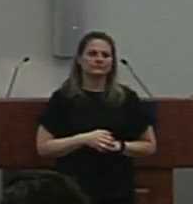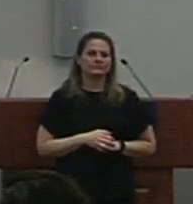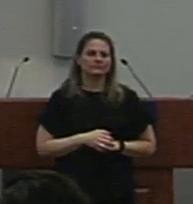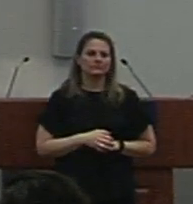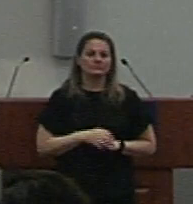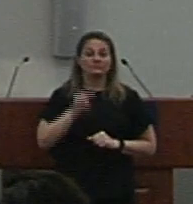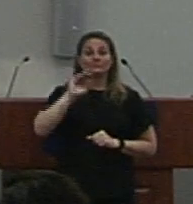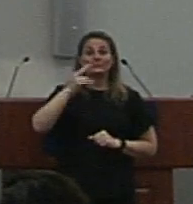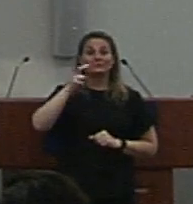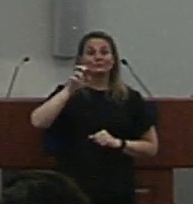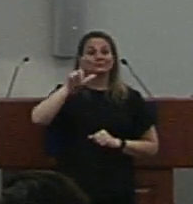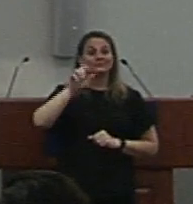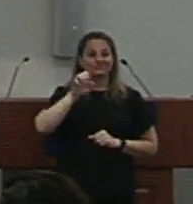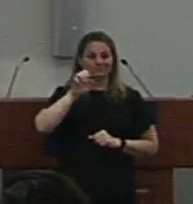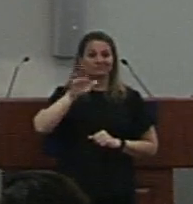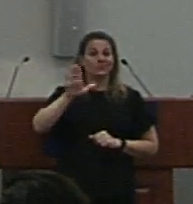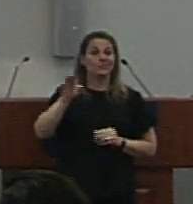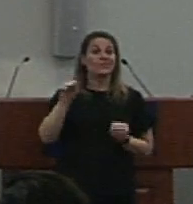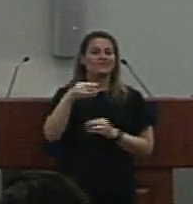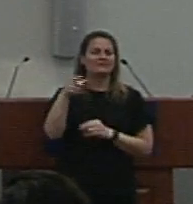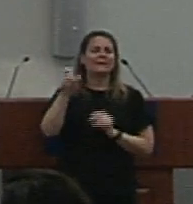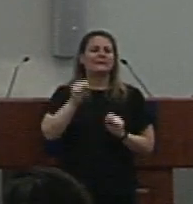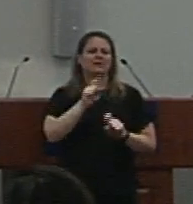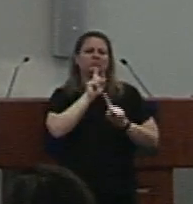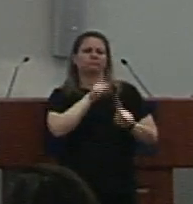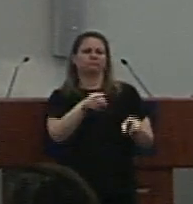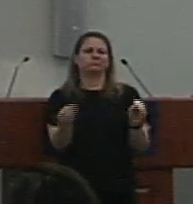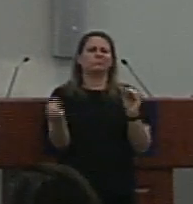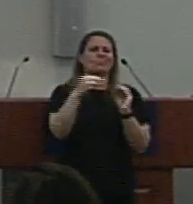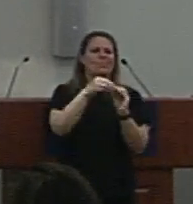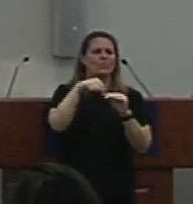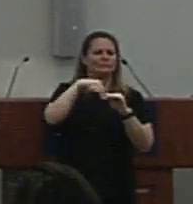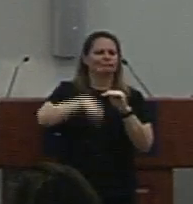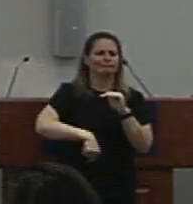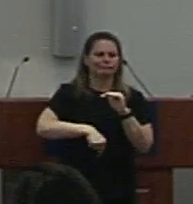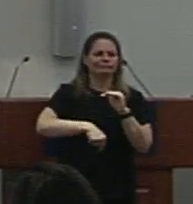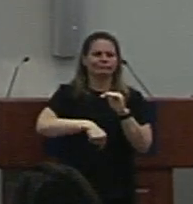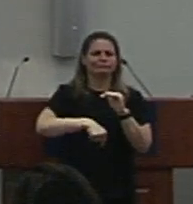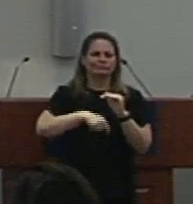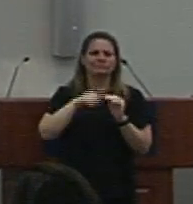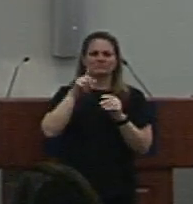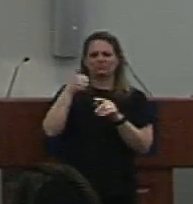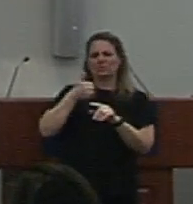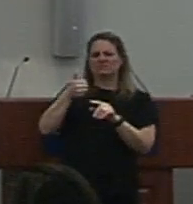paratransit. Michelle is here in the room. I don't know for the purposes of today's format